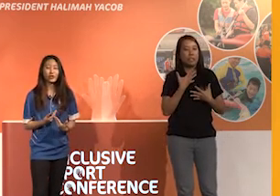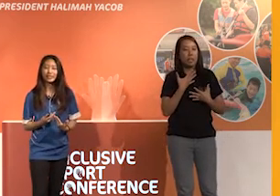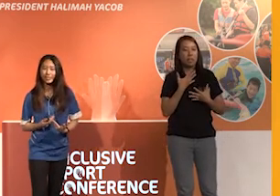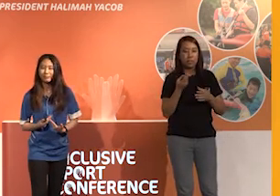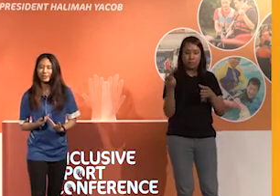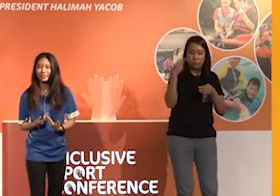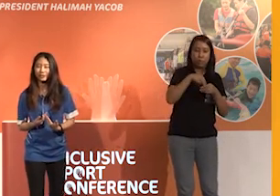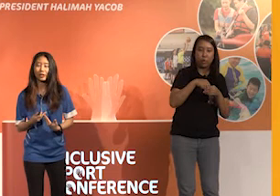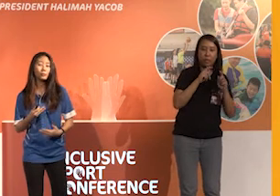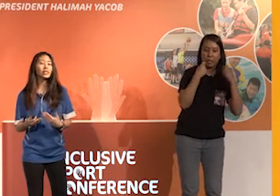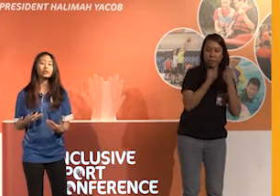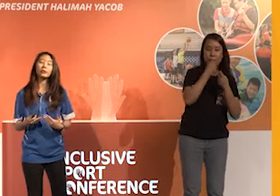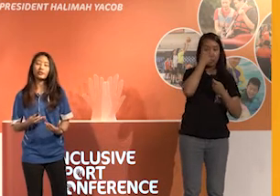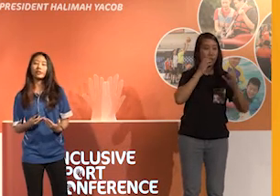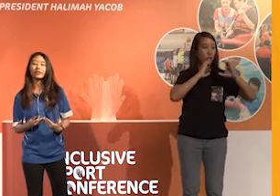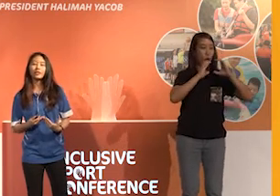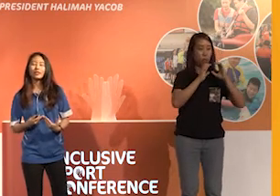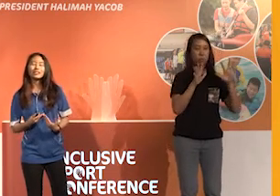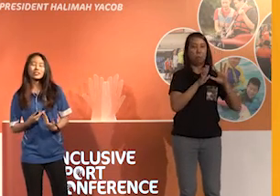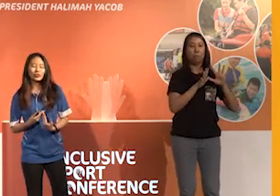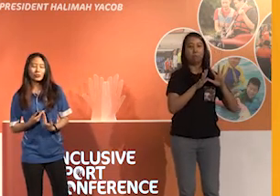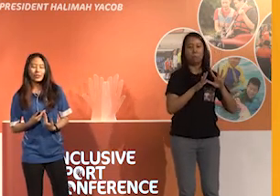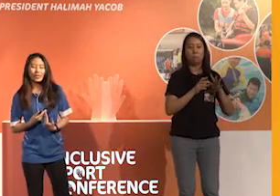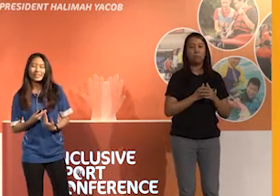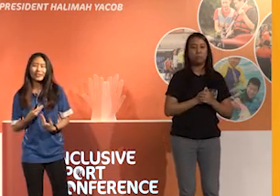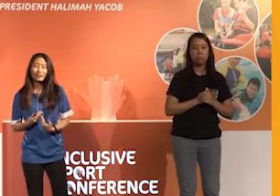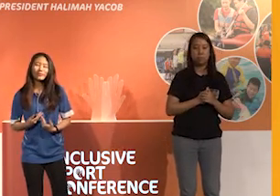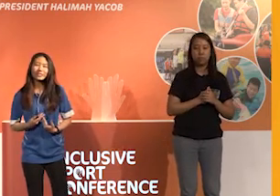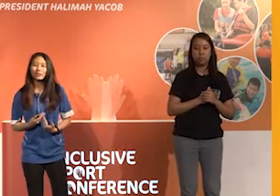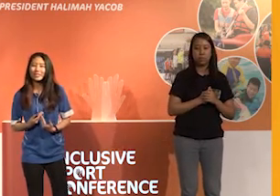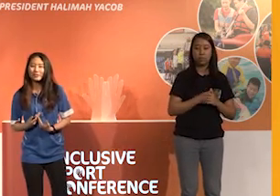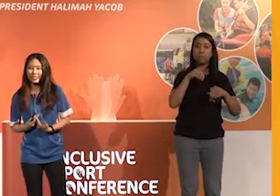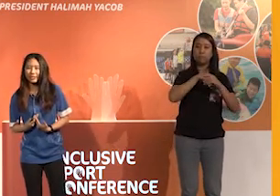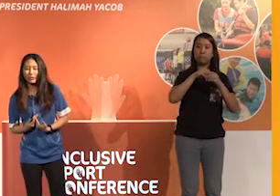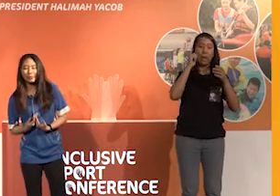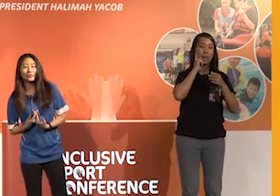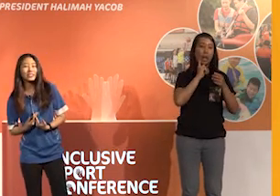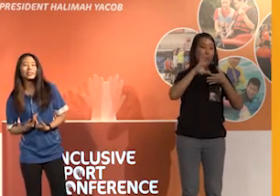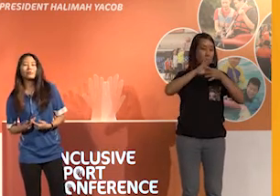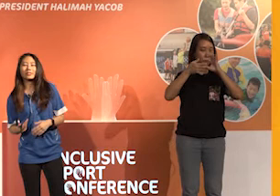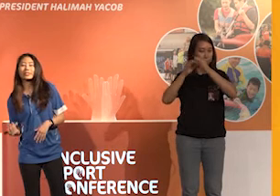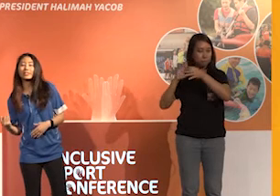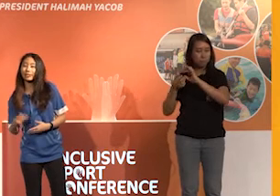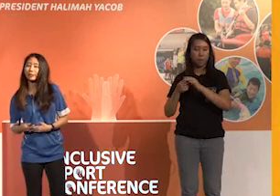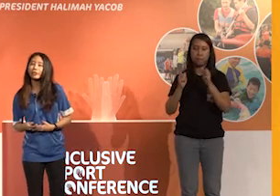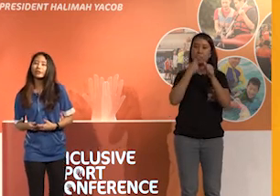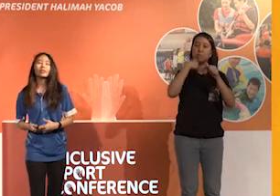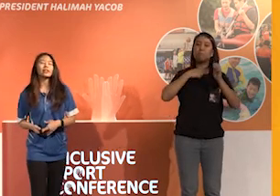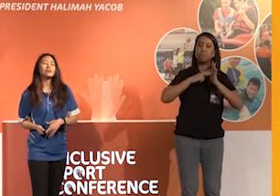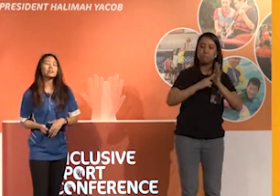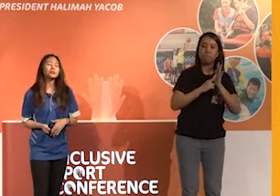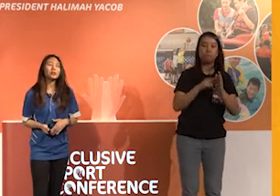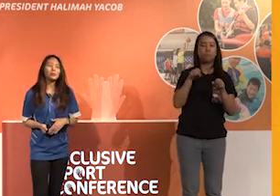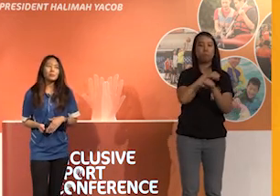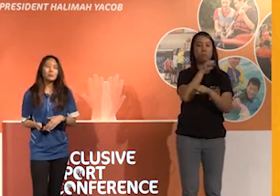actually join the team because of the communication barrier. So in Deaf Olympics 2017 was my first time representing Singapore